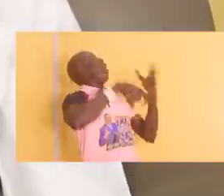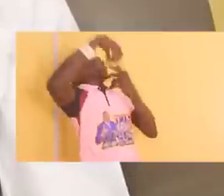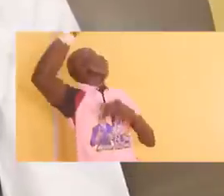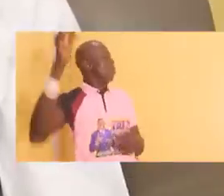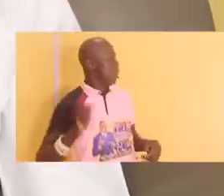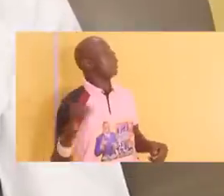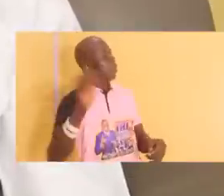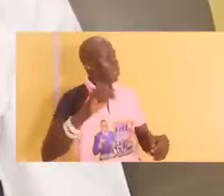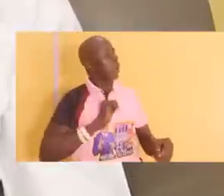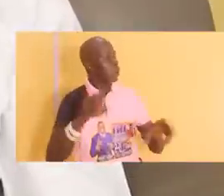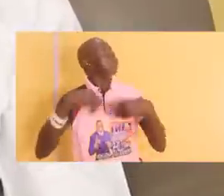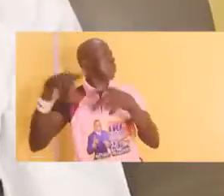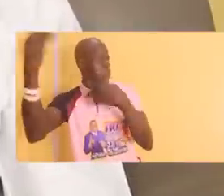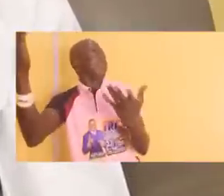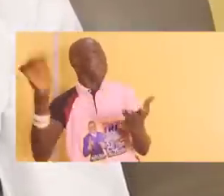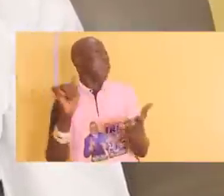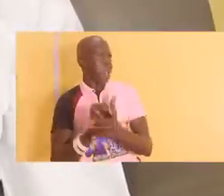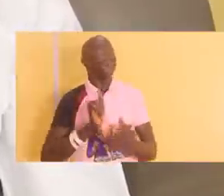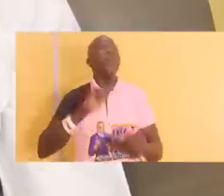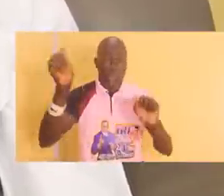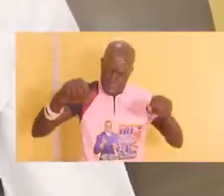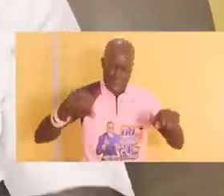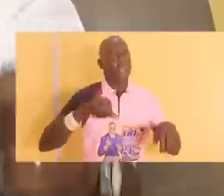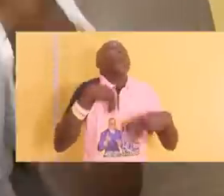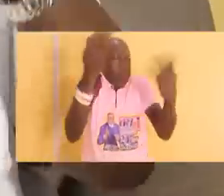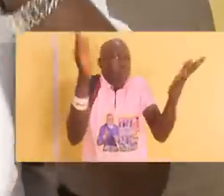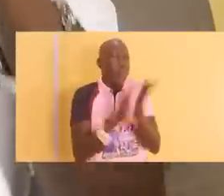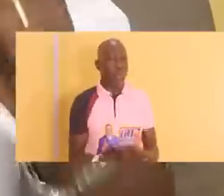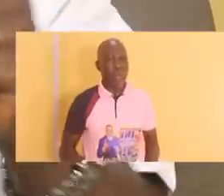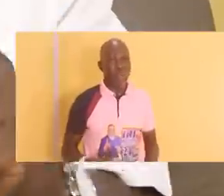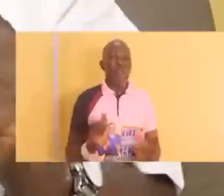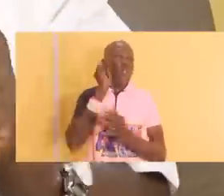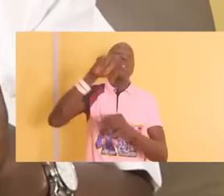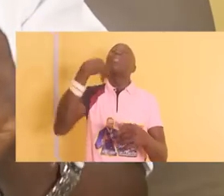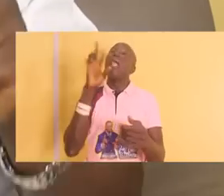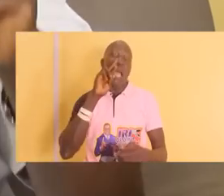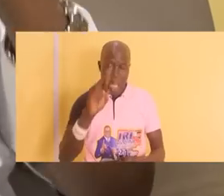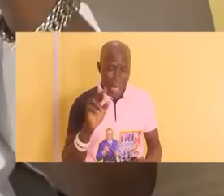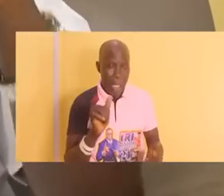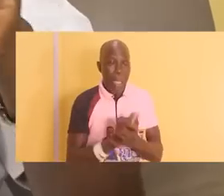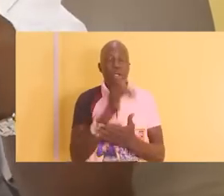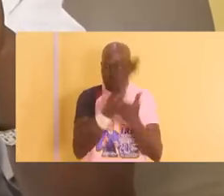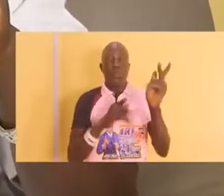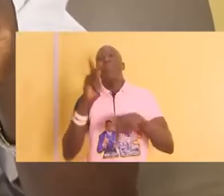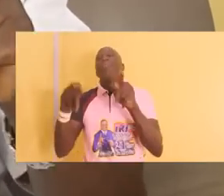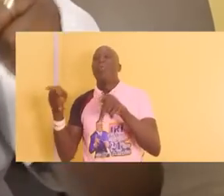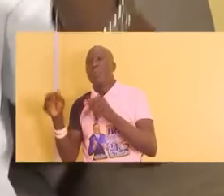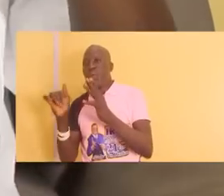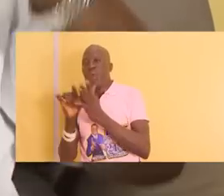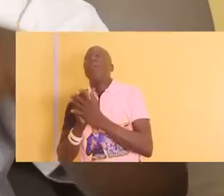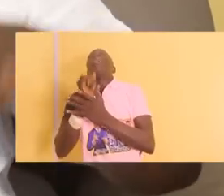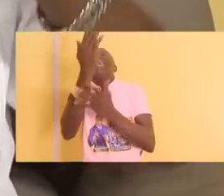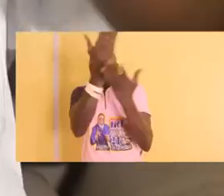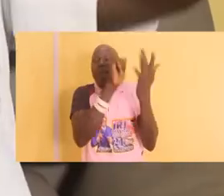abroad? And she said, yes, she will travel. He said, it's good, let's watch. And she told her. And some people,